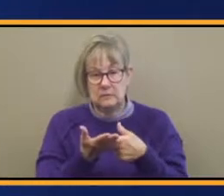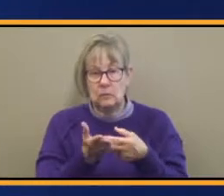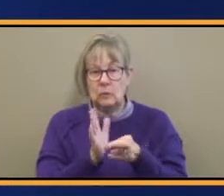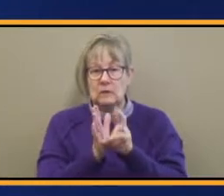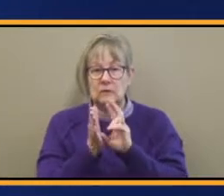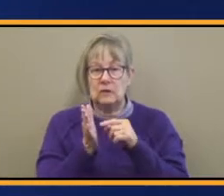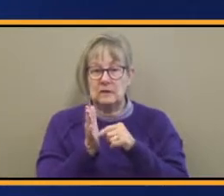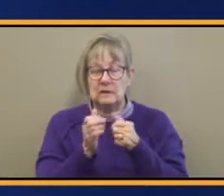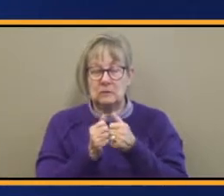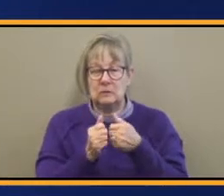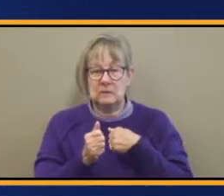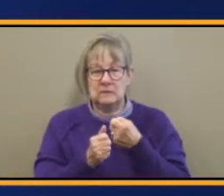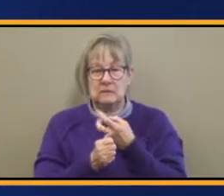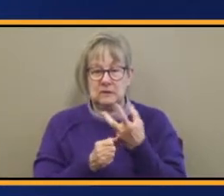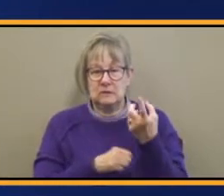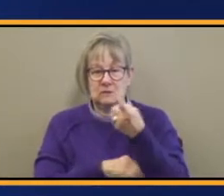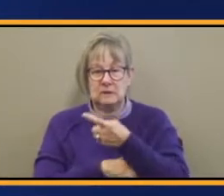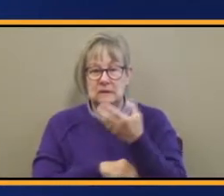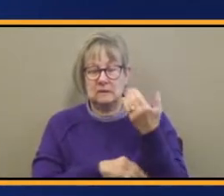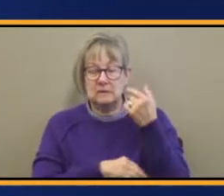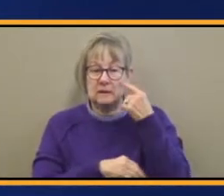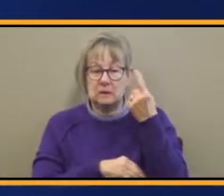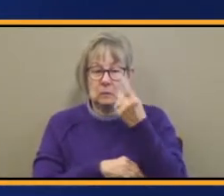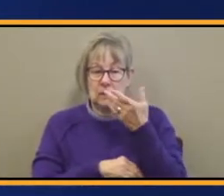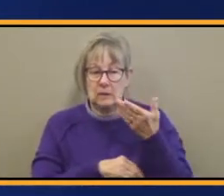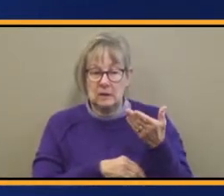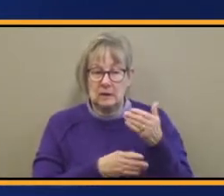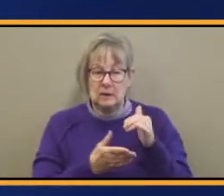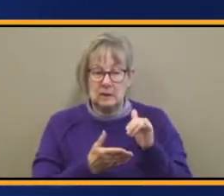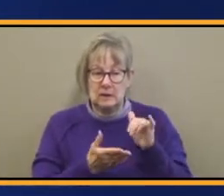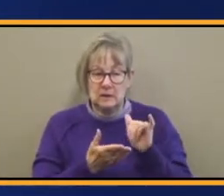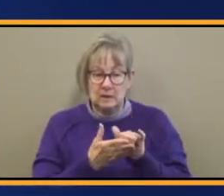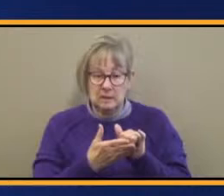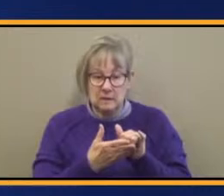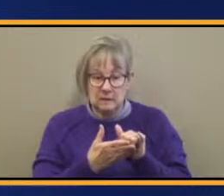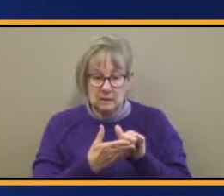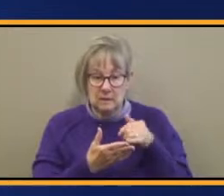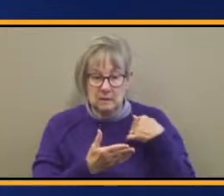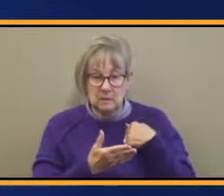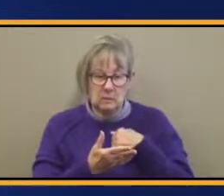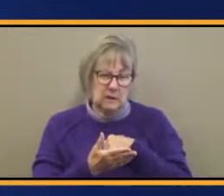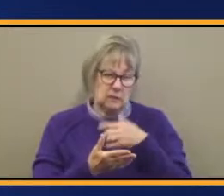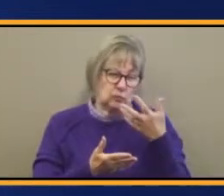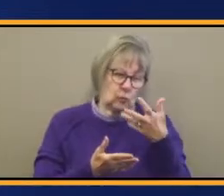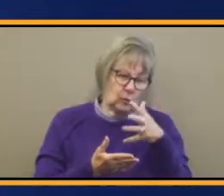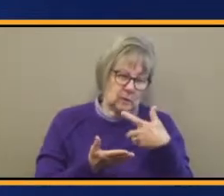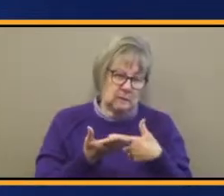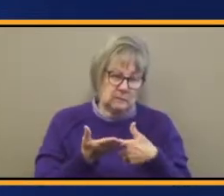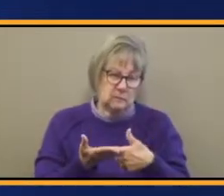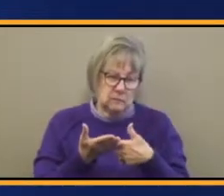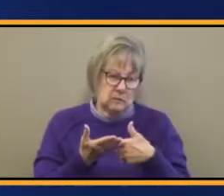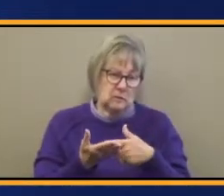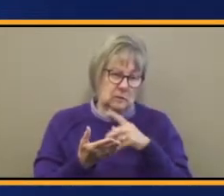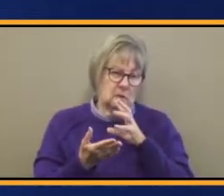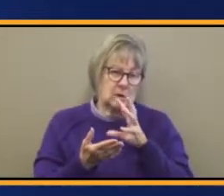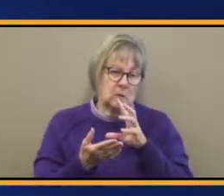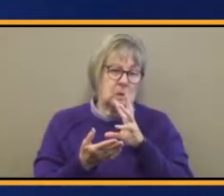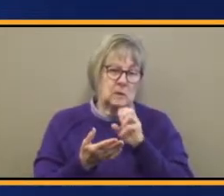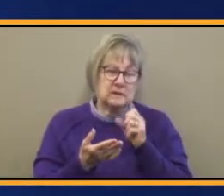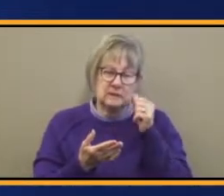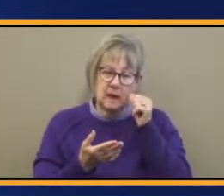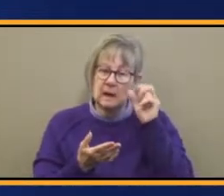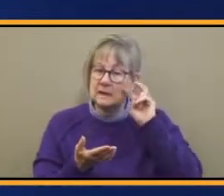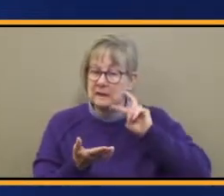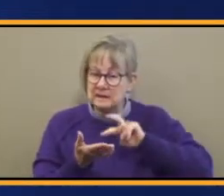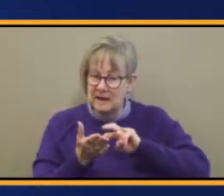It was good. And I think that one thing that we kind of talked about was kind of the unintended